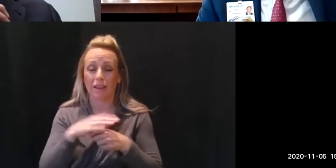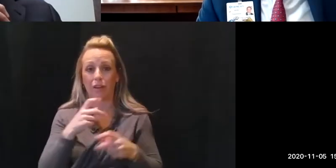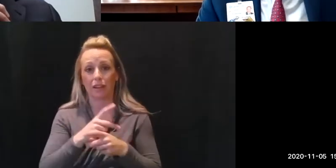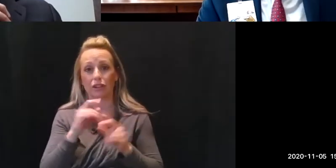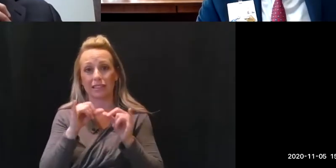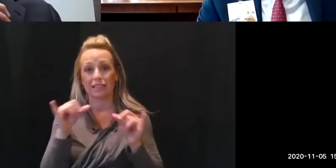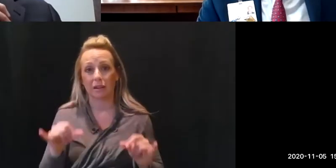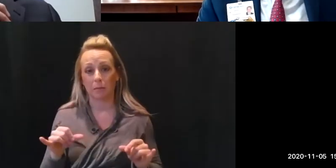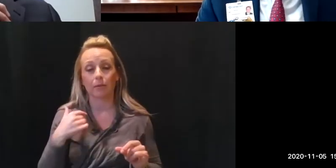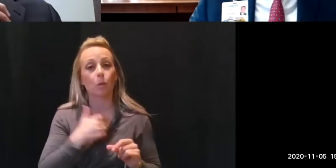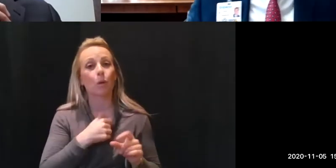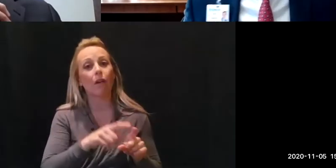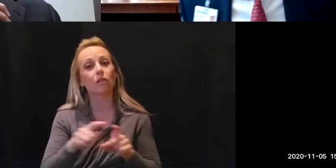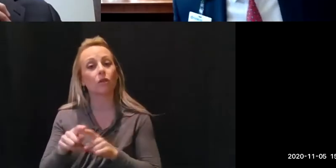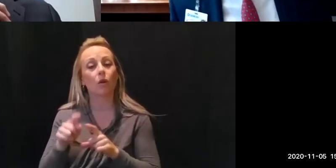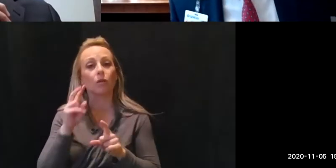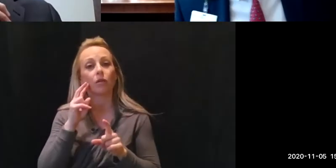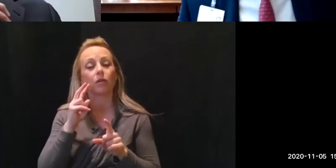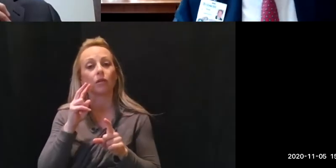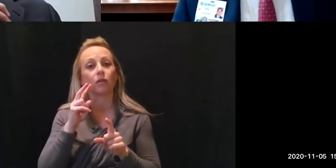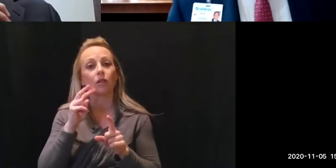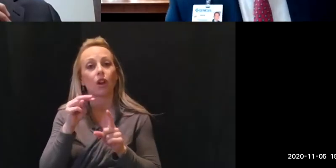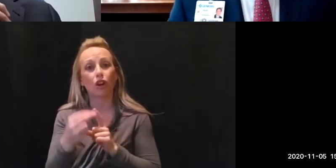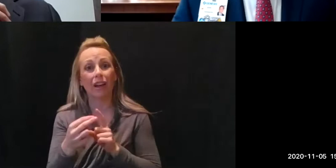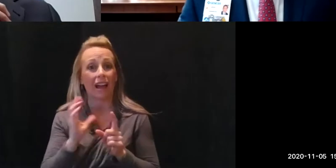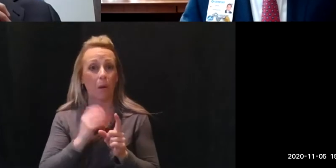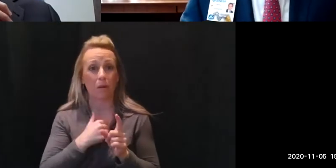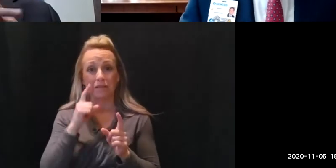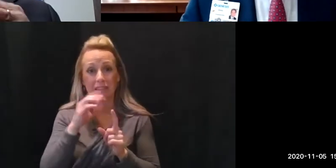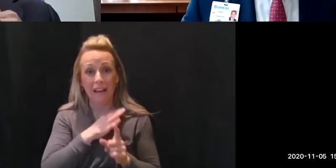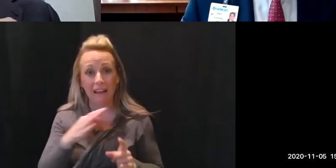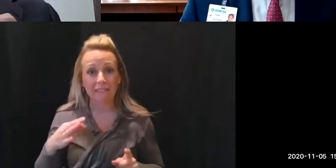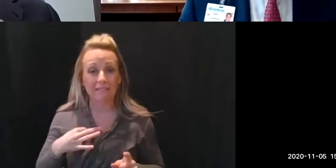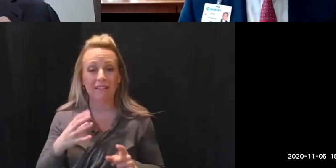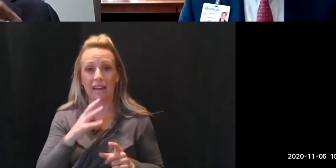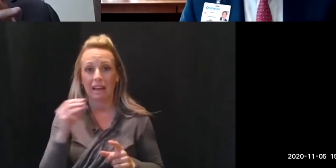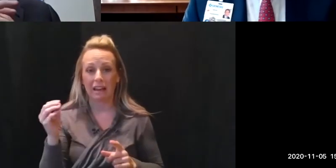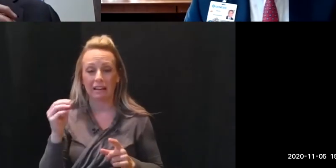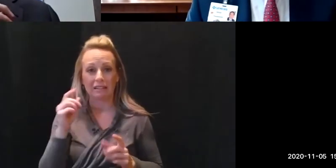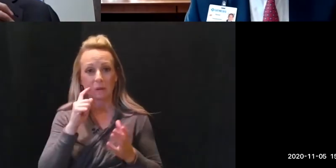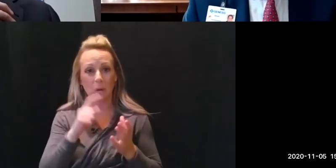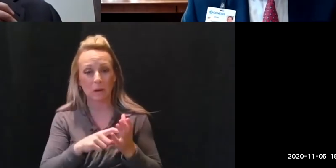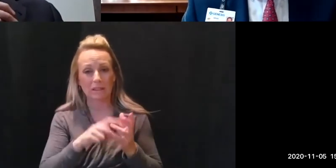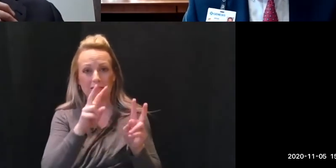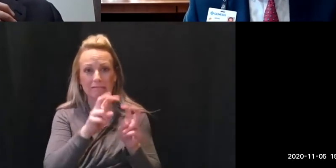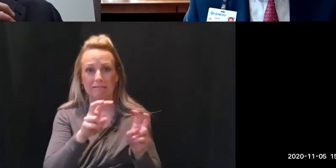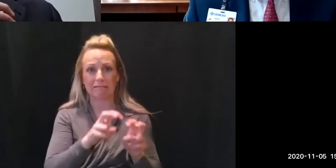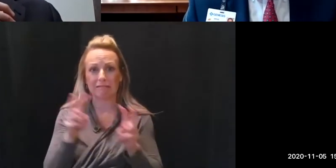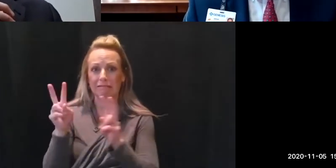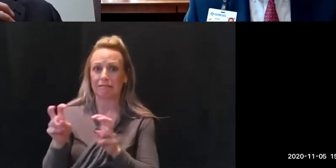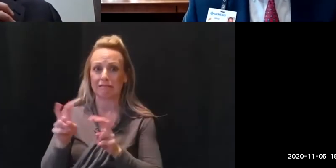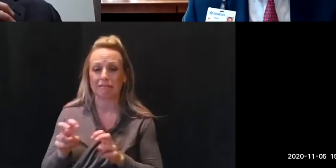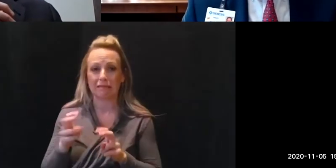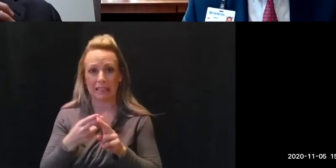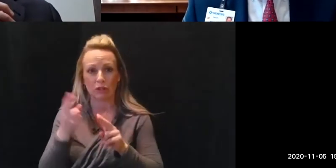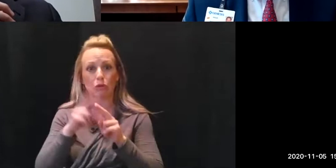look at our own staff, and we've seen increased number of staff that